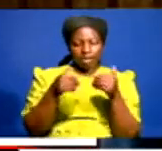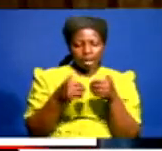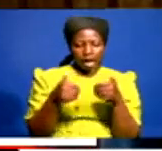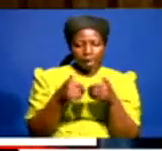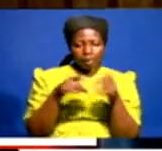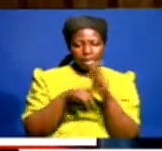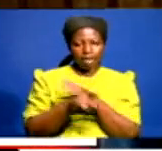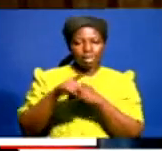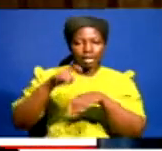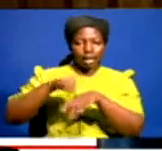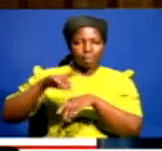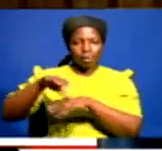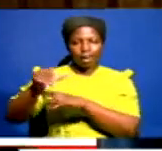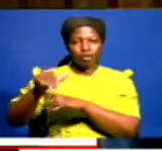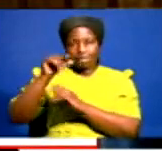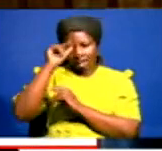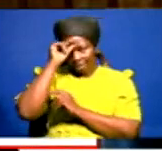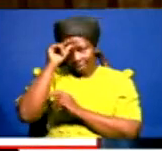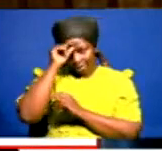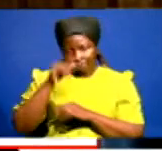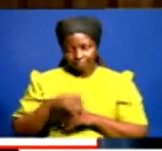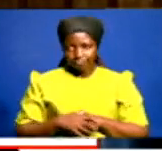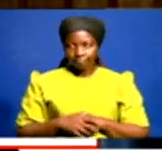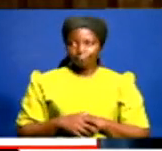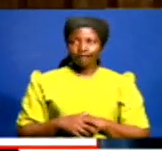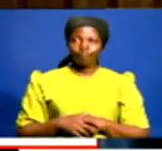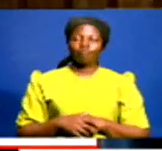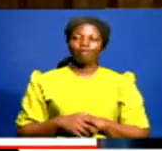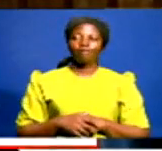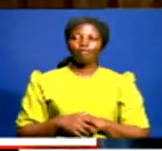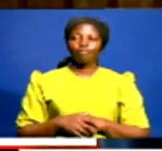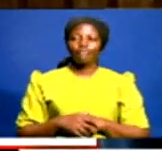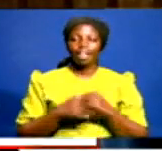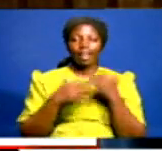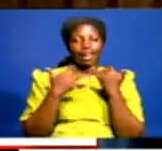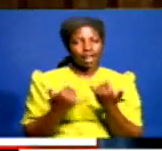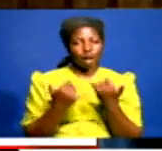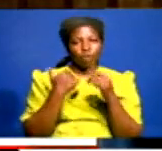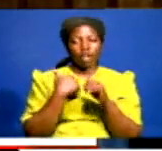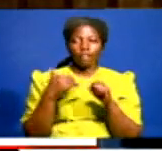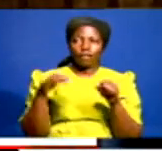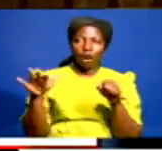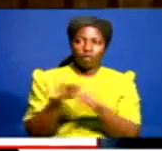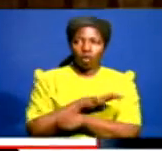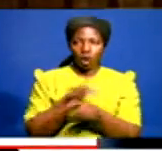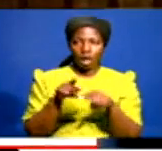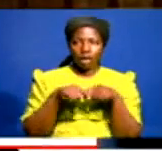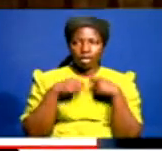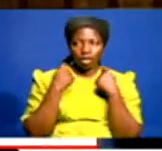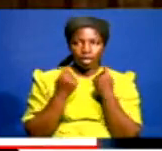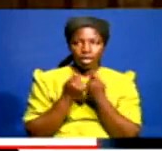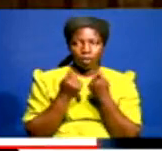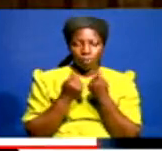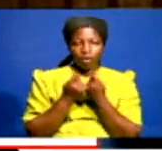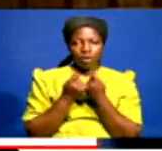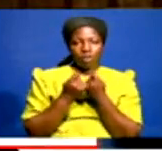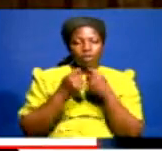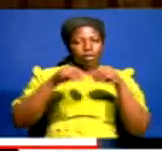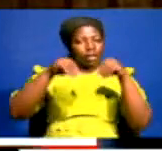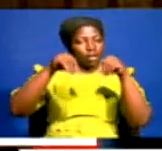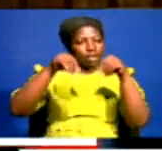All systems go. That said, we now have a full team of outstandingly qualified